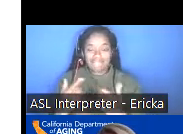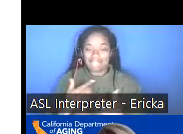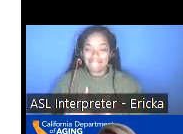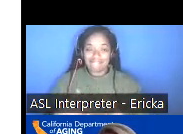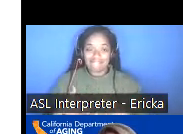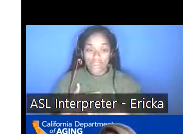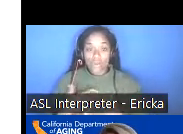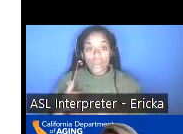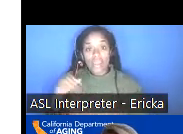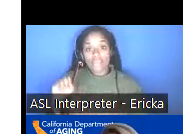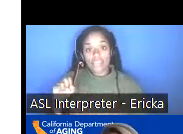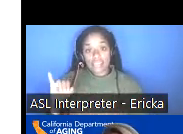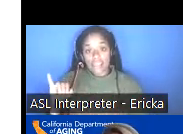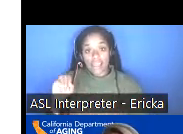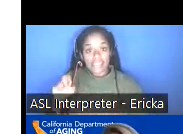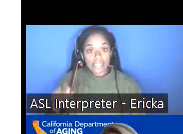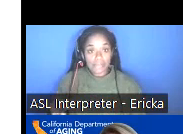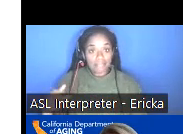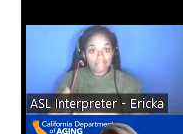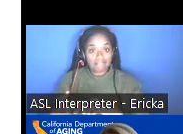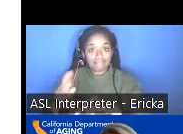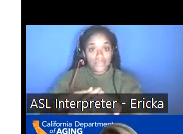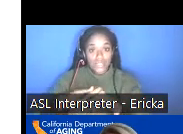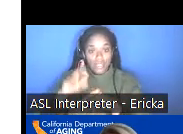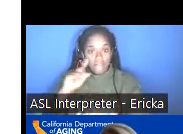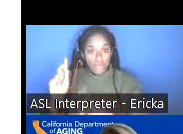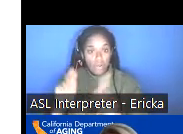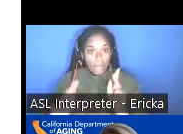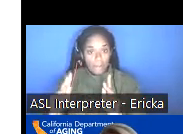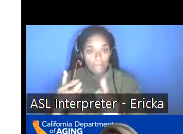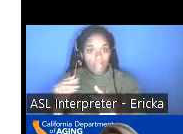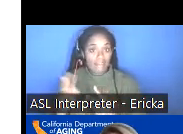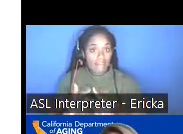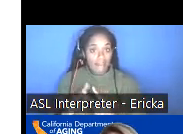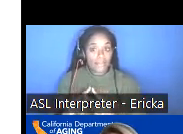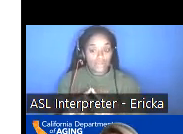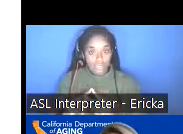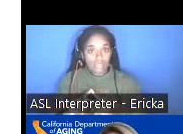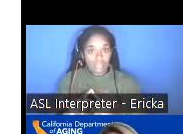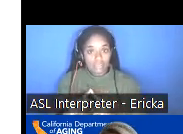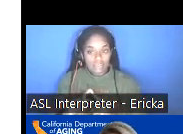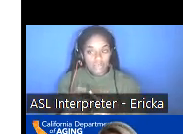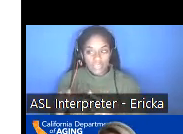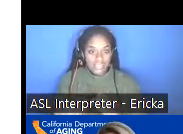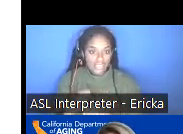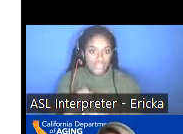have SSI, SSP increases for individuals and couples that came through with this year's